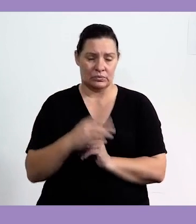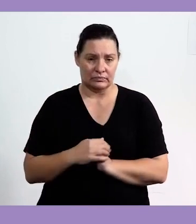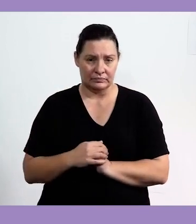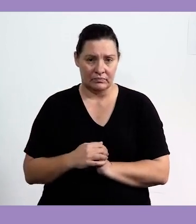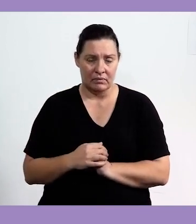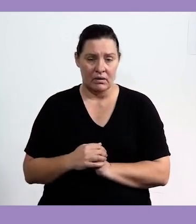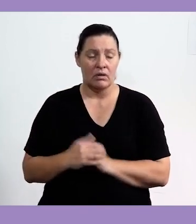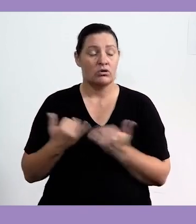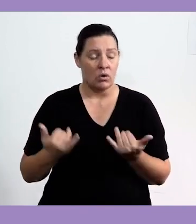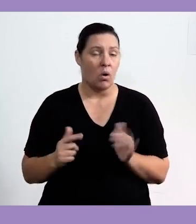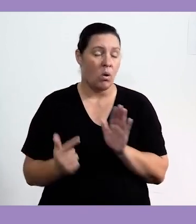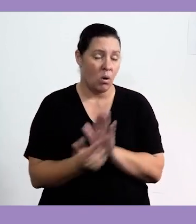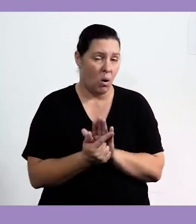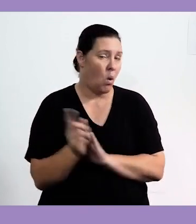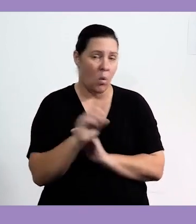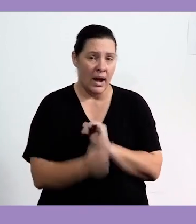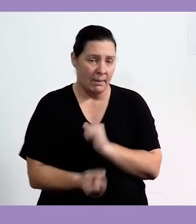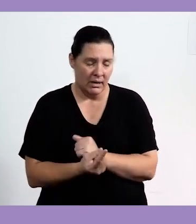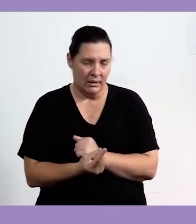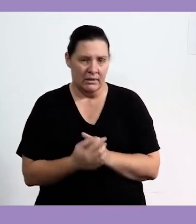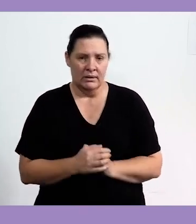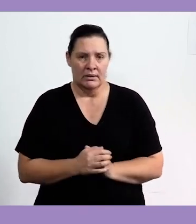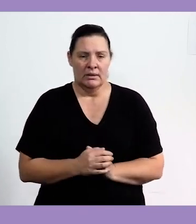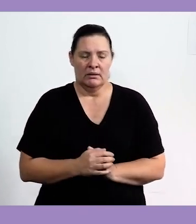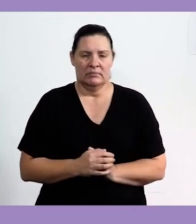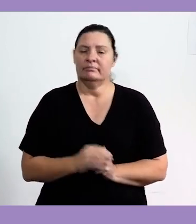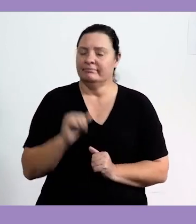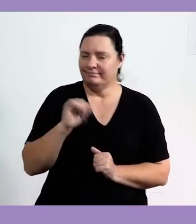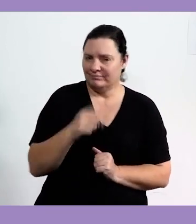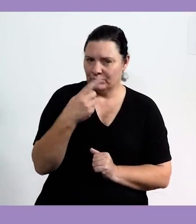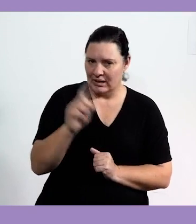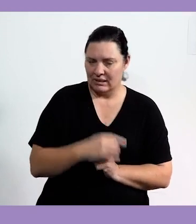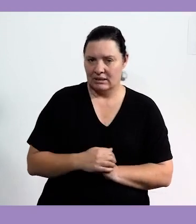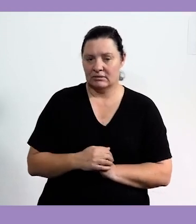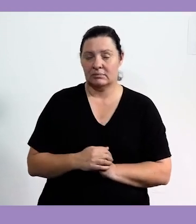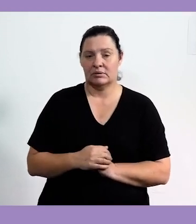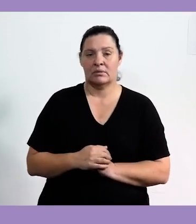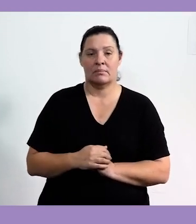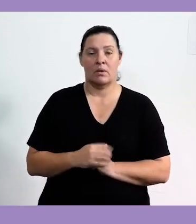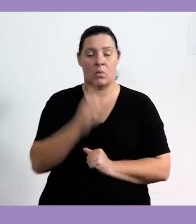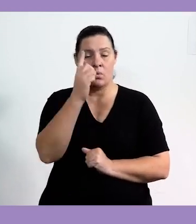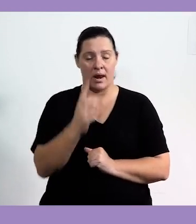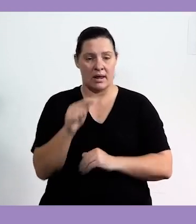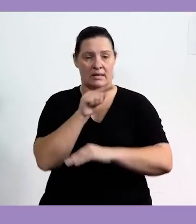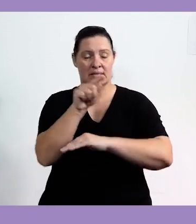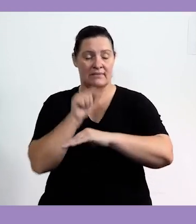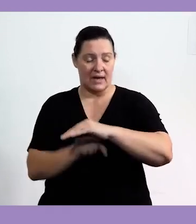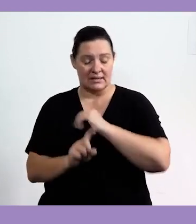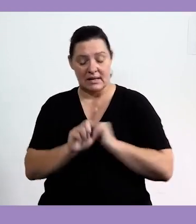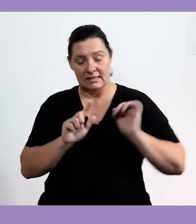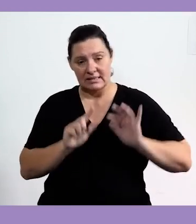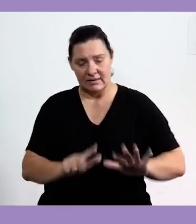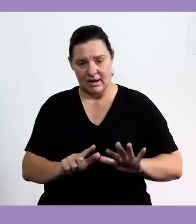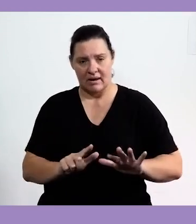negative 2. So according to our law, what is going to happen? Yes, you are correct. That is going to be